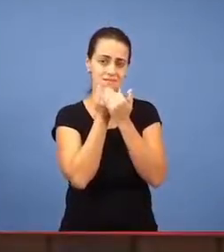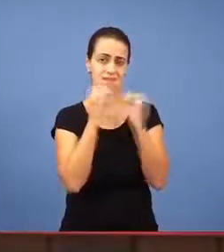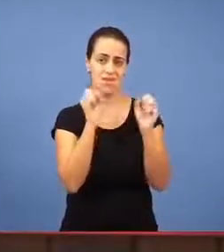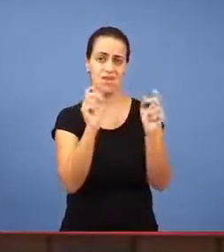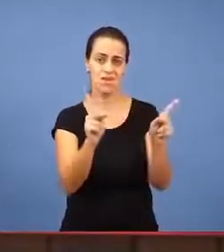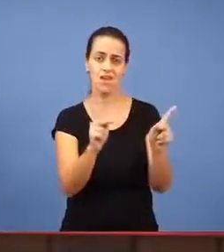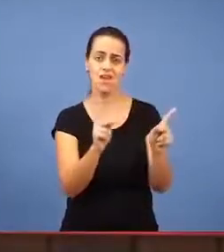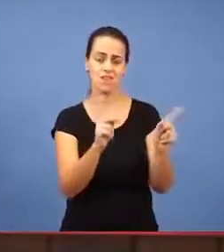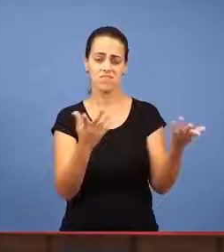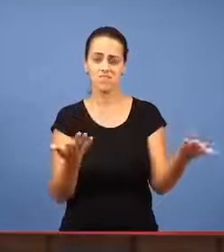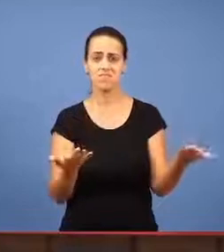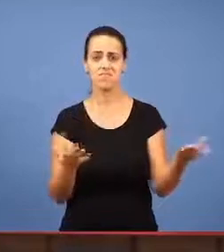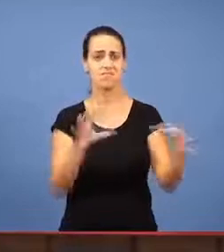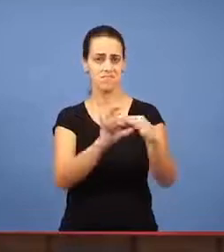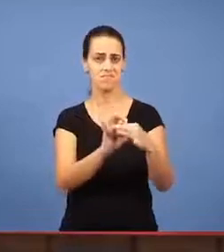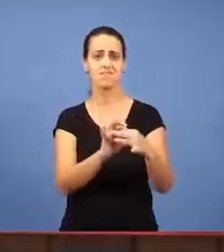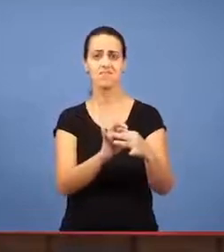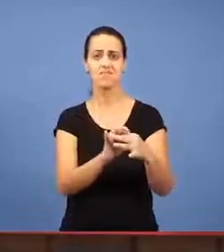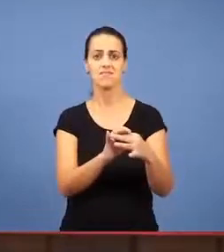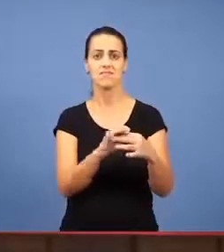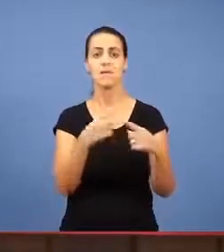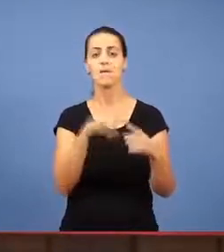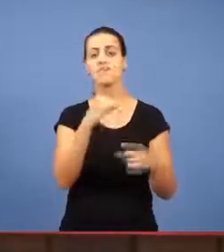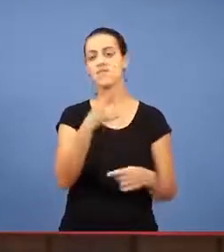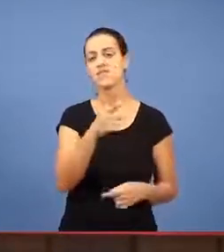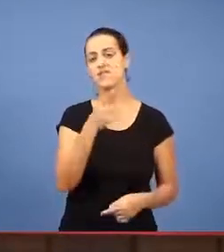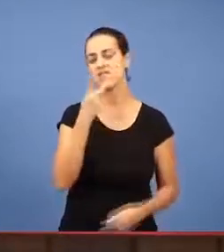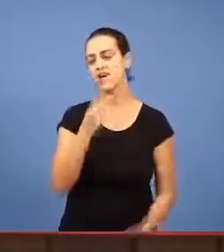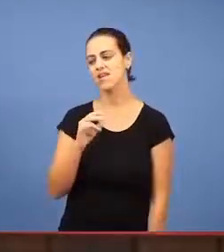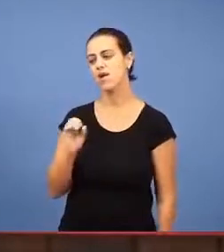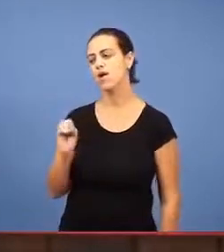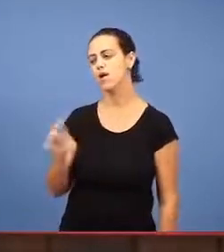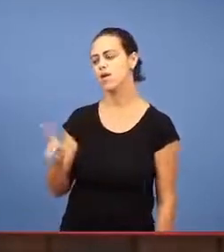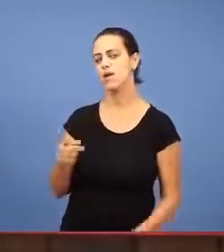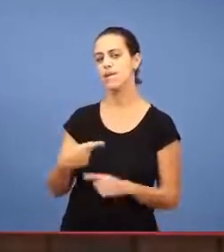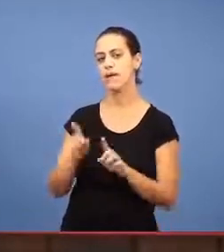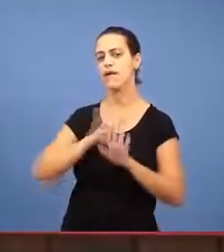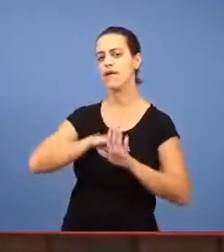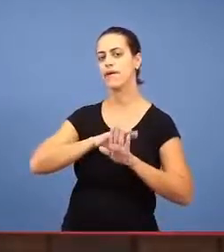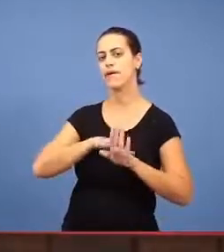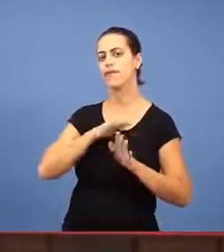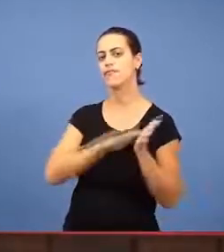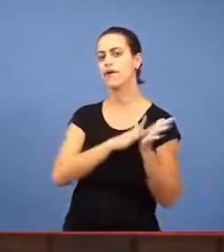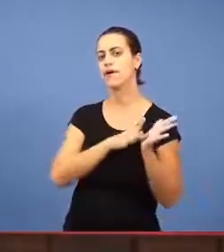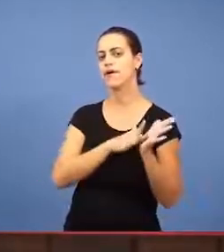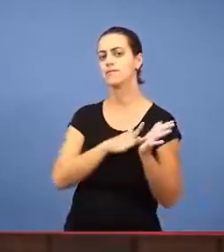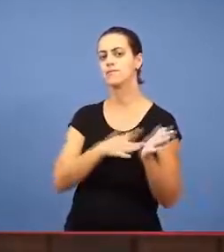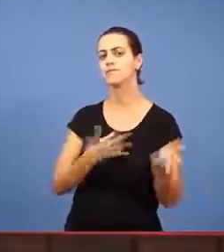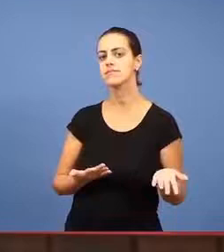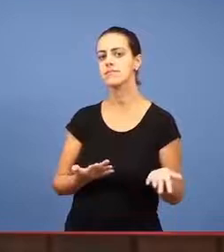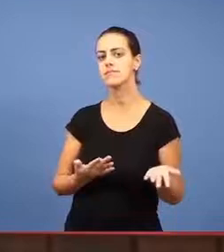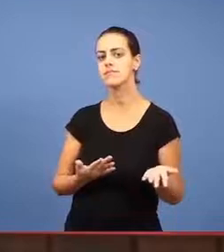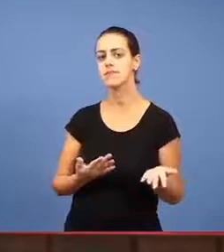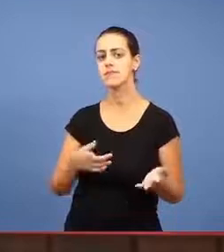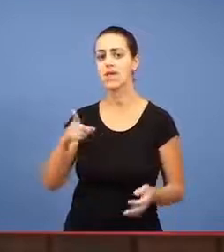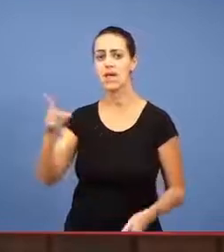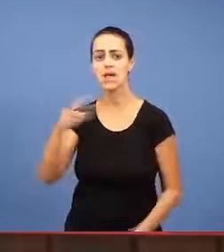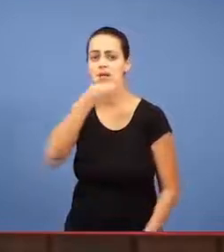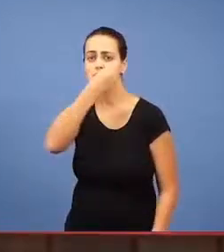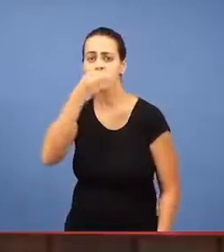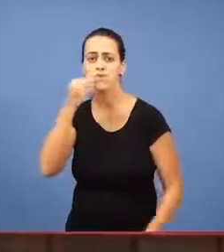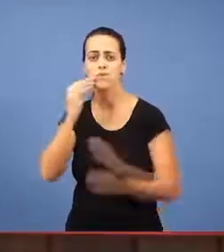he answers, "Hey, everything's all right." And you say that, everything's all right, and it is not right. You didn't forgive your brother. He humbled,